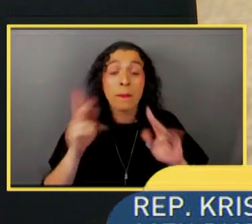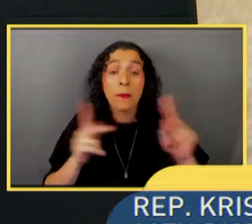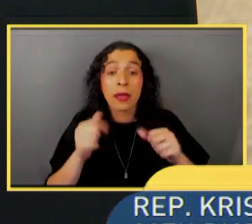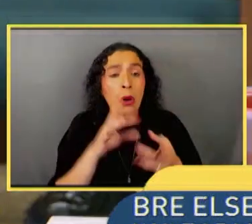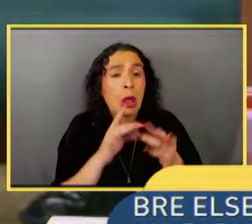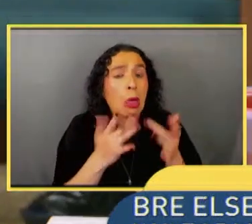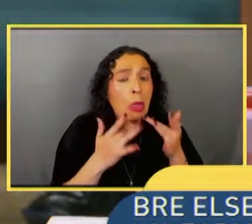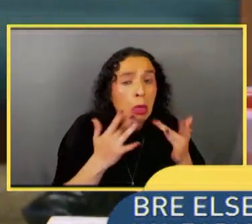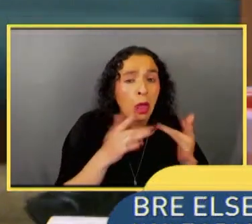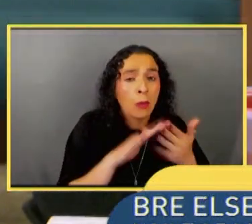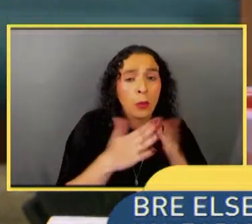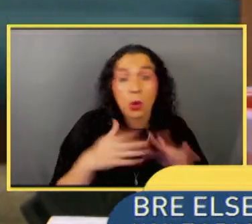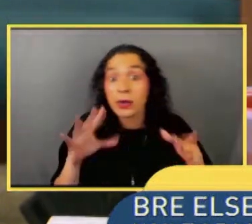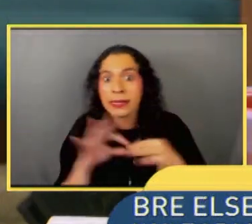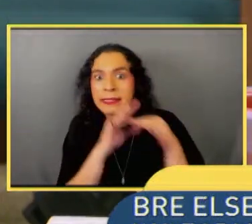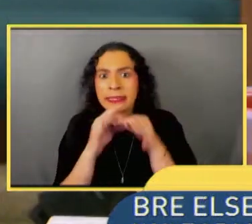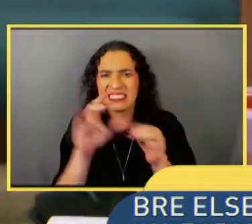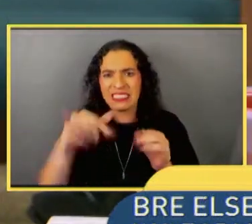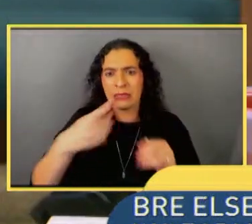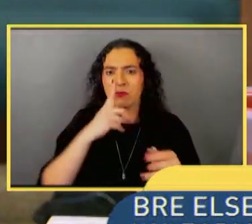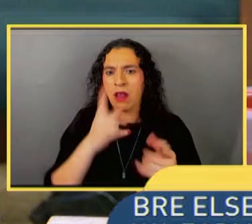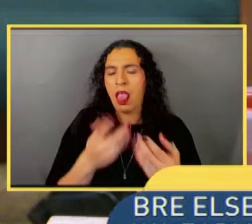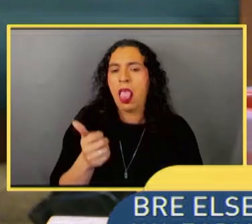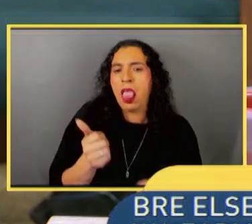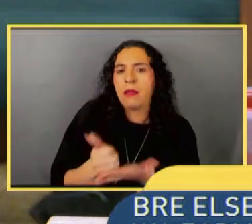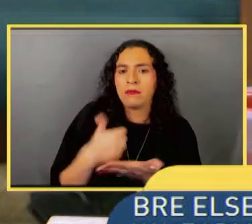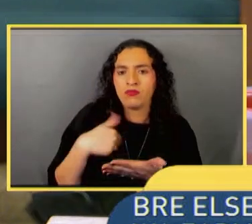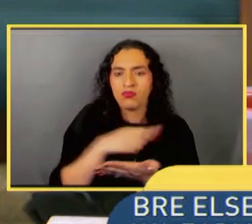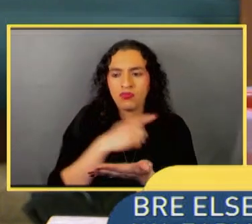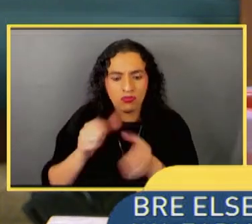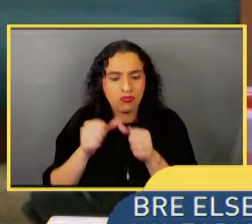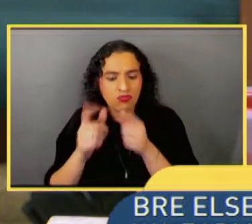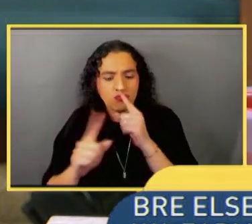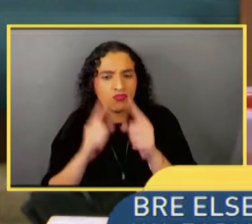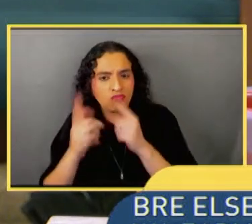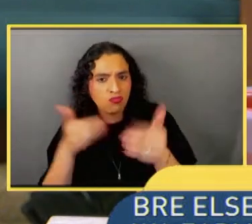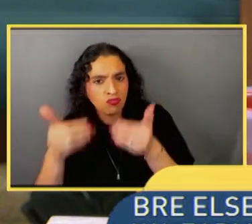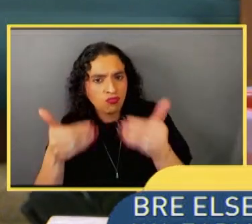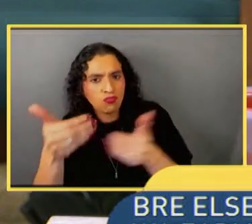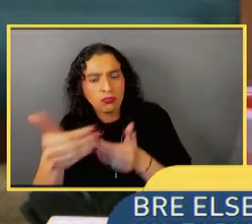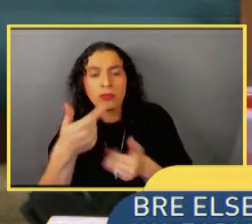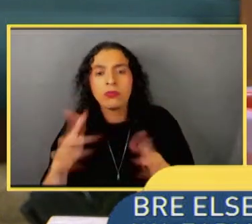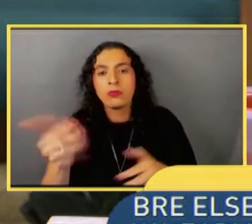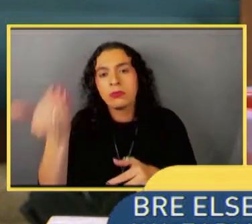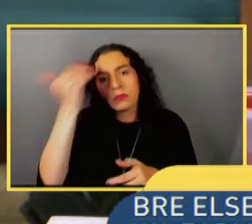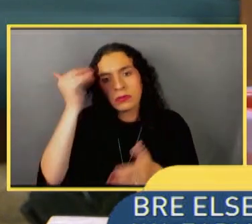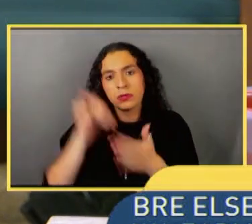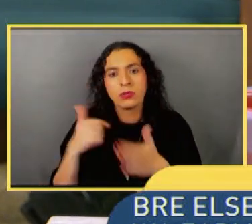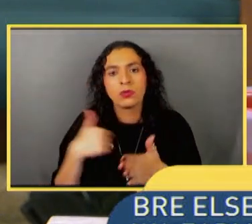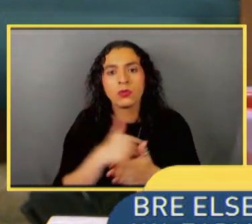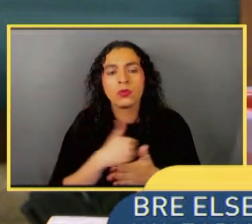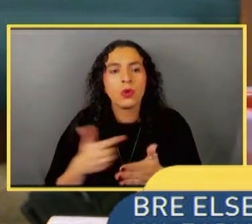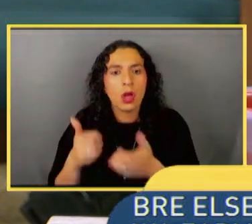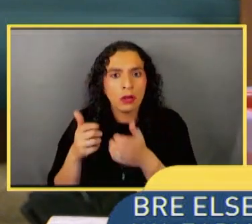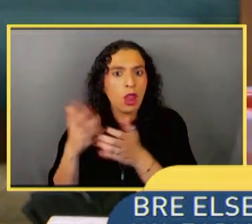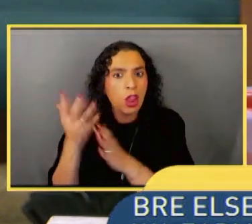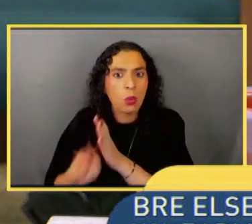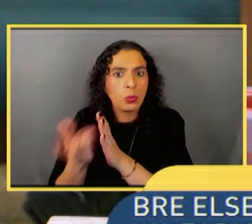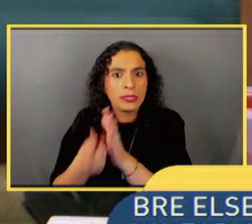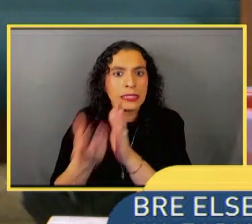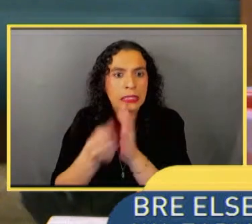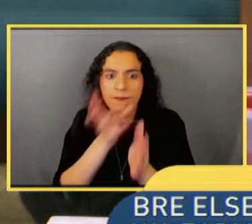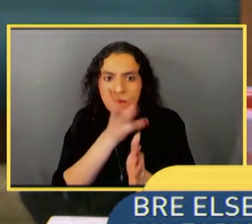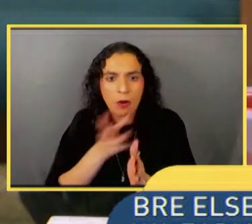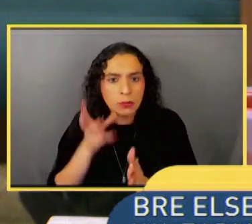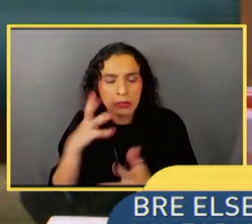their kids. The bill received support from the Washington Farm Bureau. So we all know we're losing farms at an alarming rate. We know that food banks need